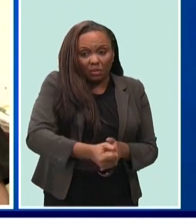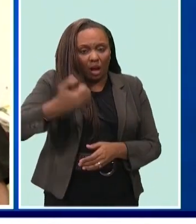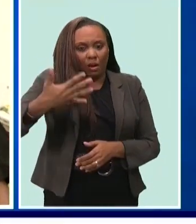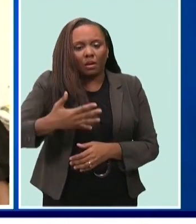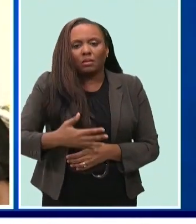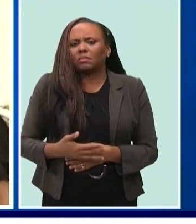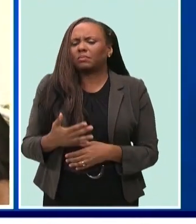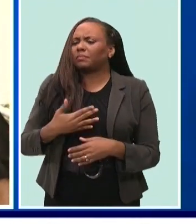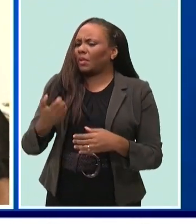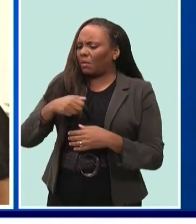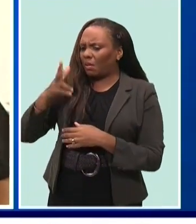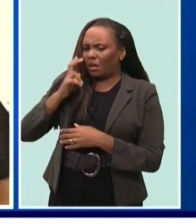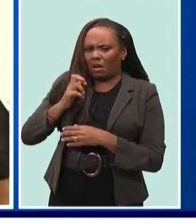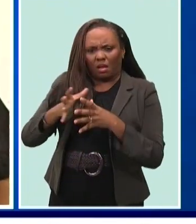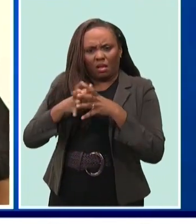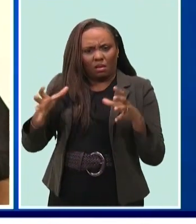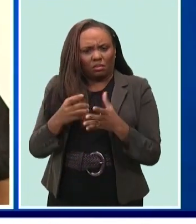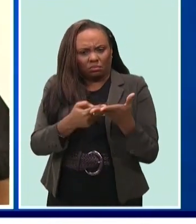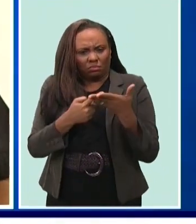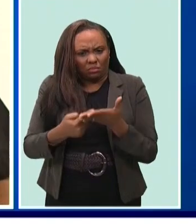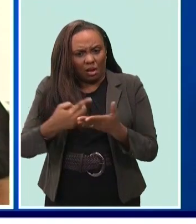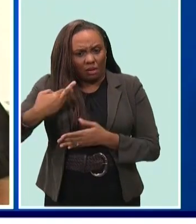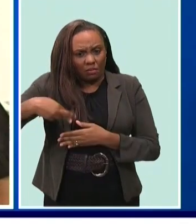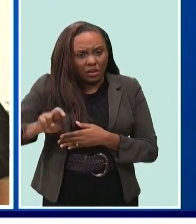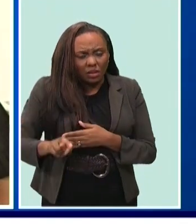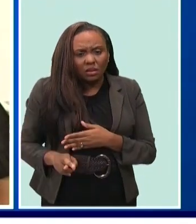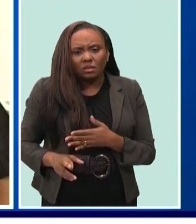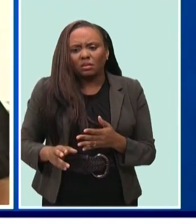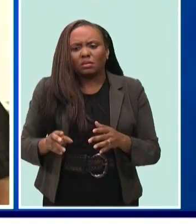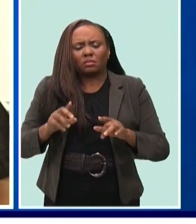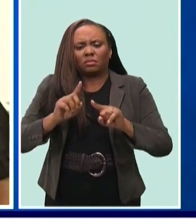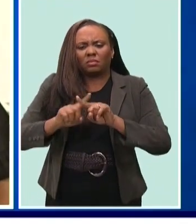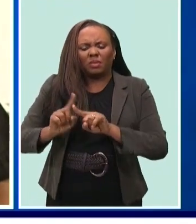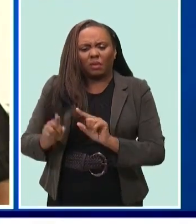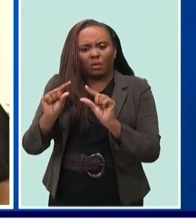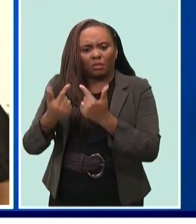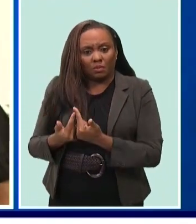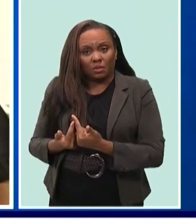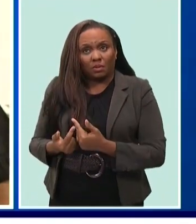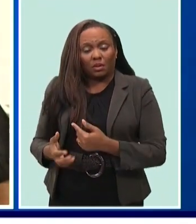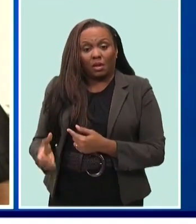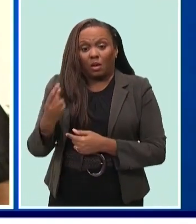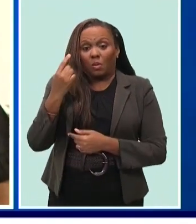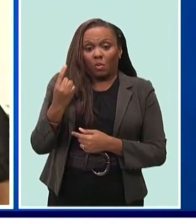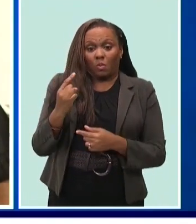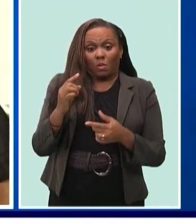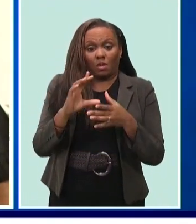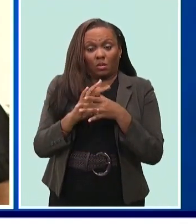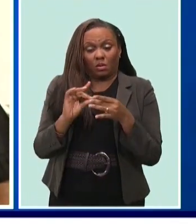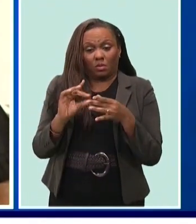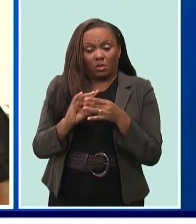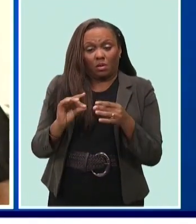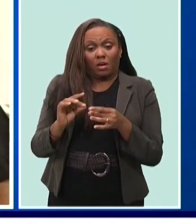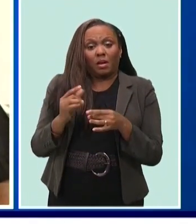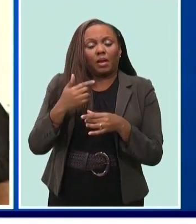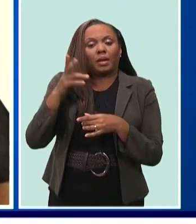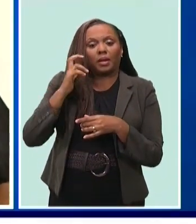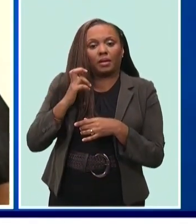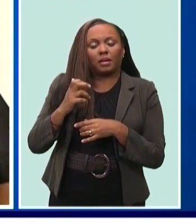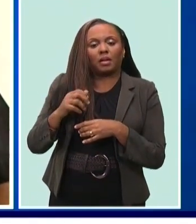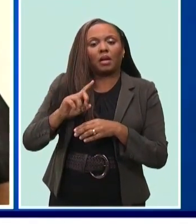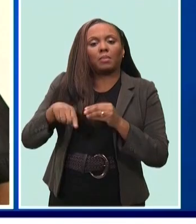different religions and sects, especially one of the ones that have been identified in this particular story is Wicca. From where you